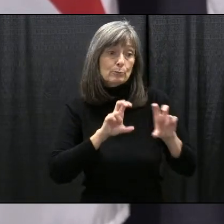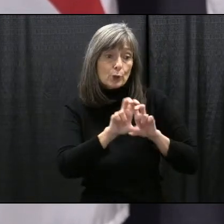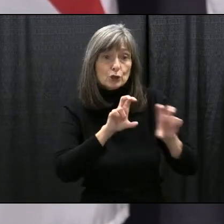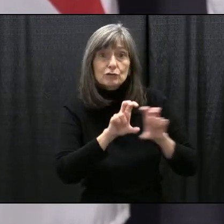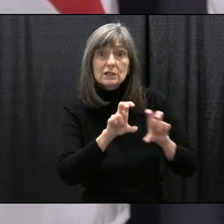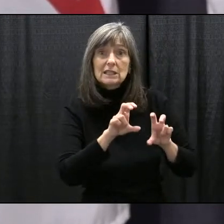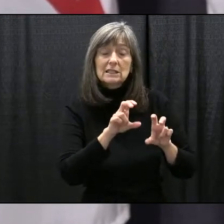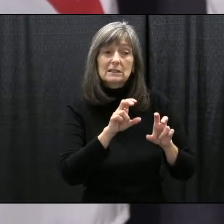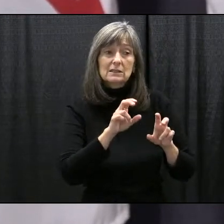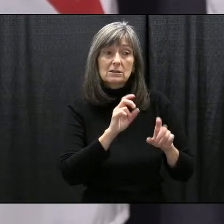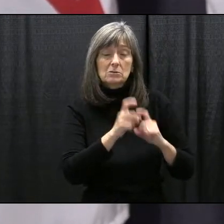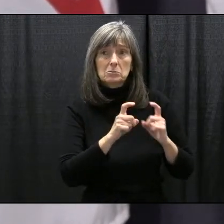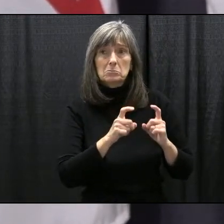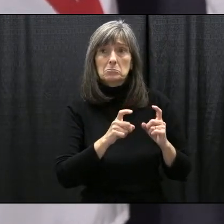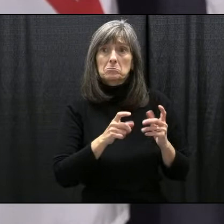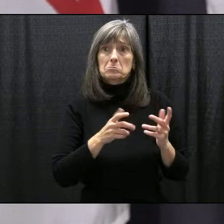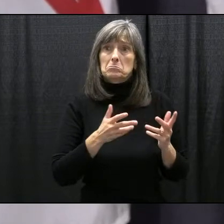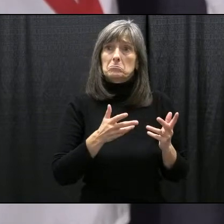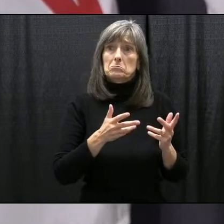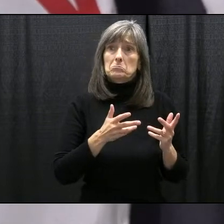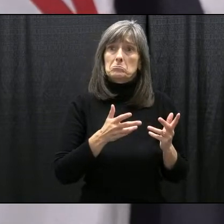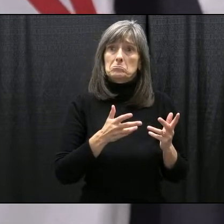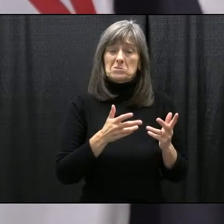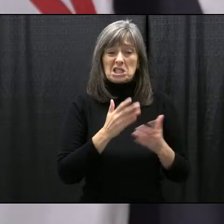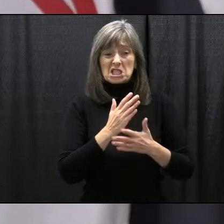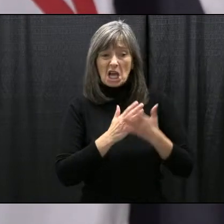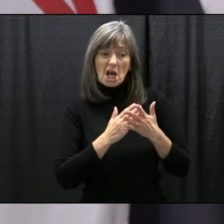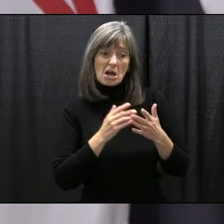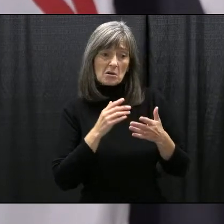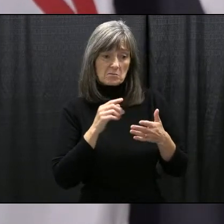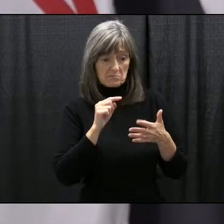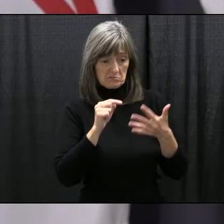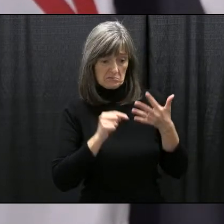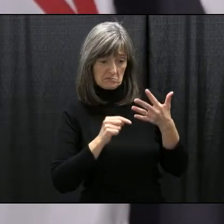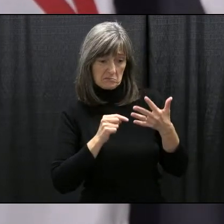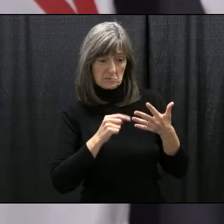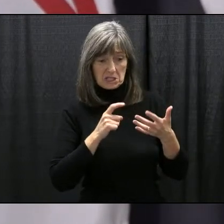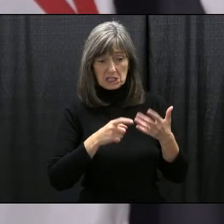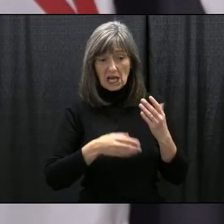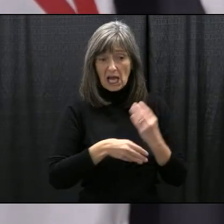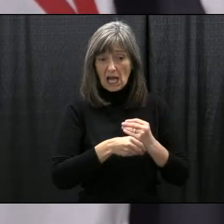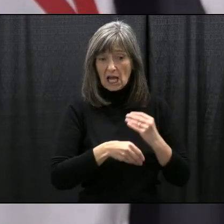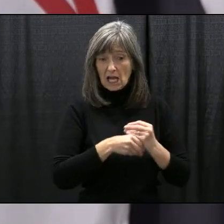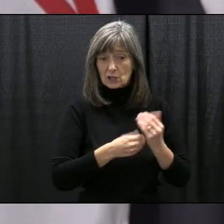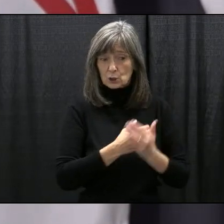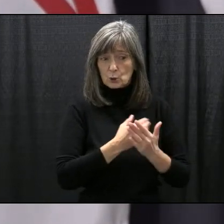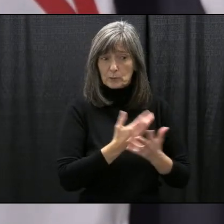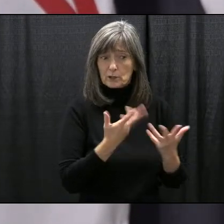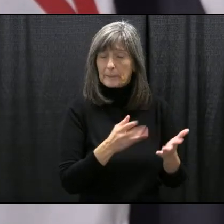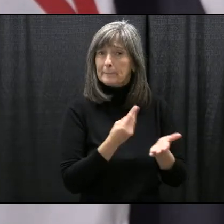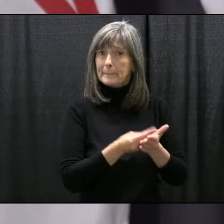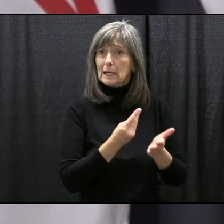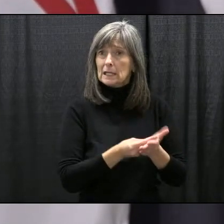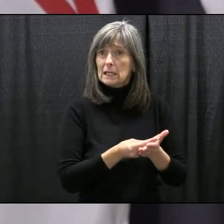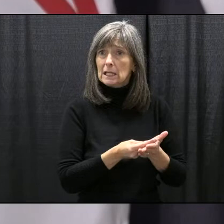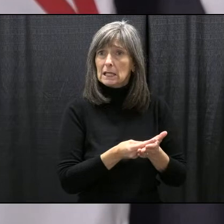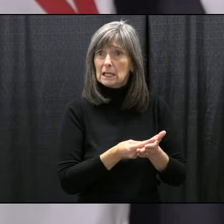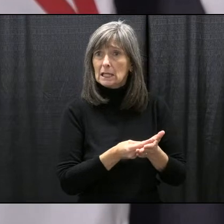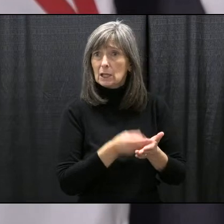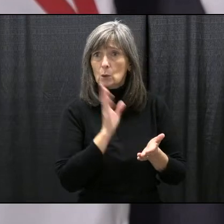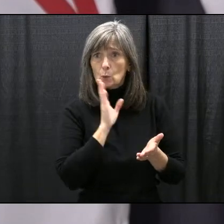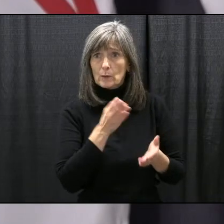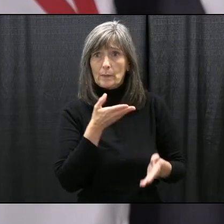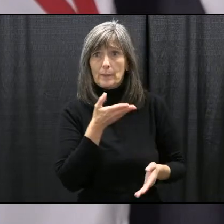is mature. There are some elements in there that will need to be introduced, but the money will be